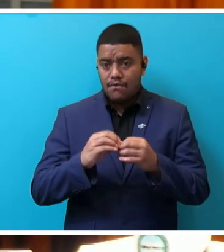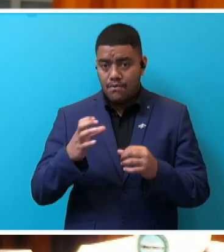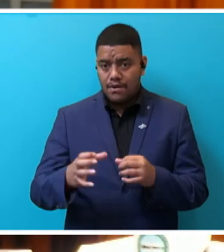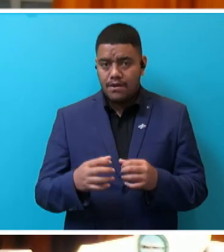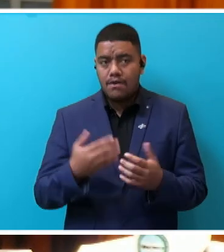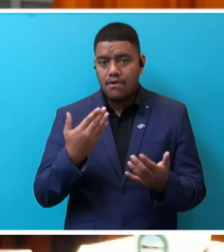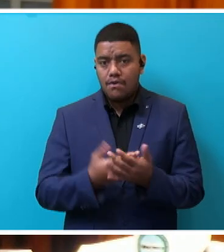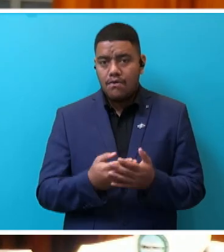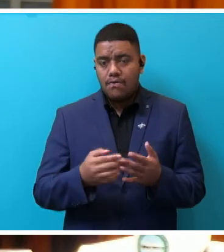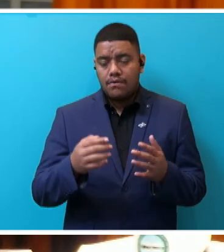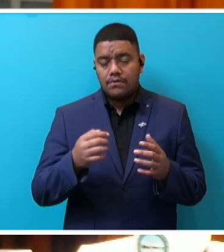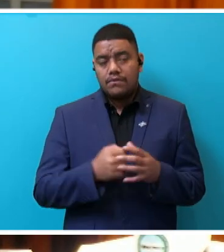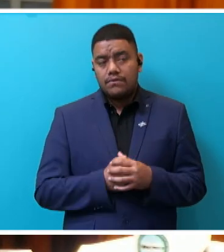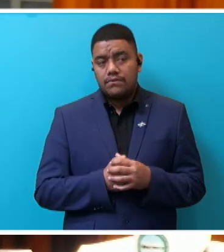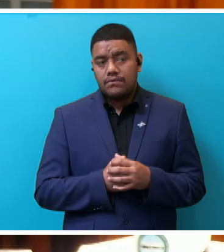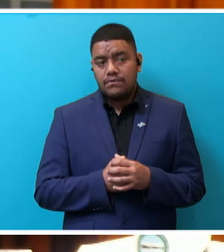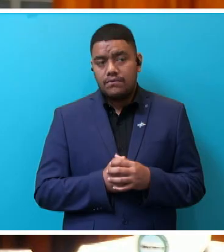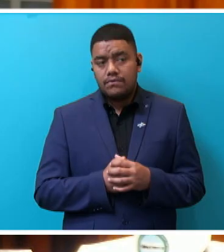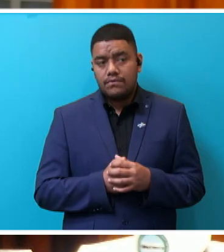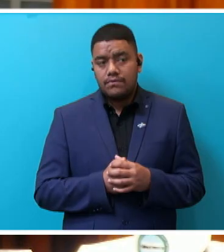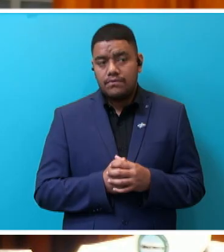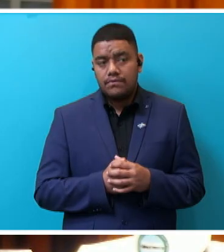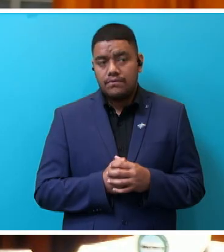the modality that they would prefer,